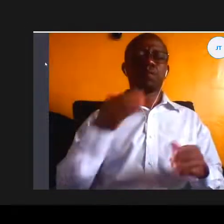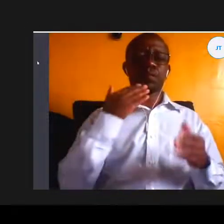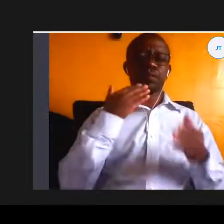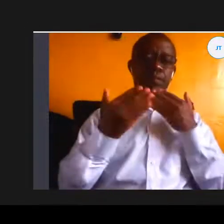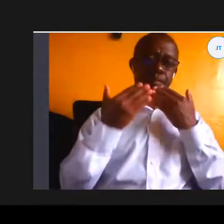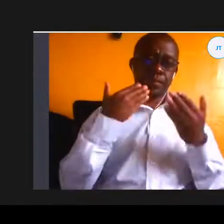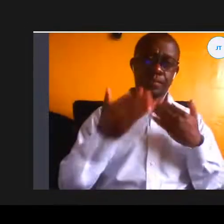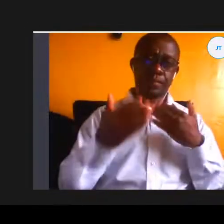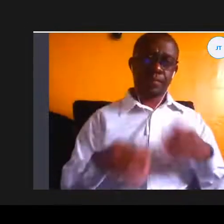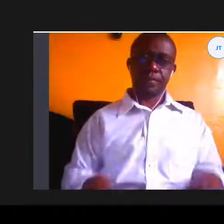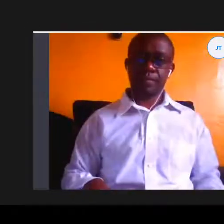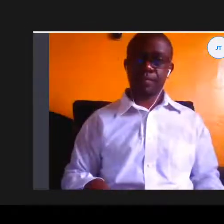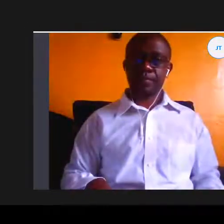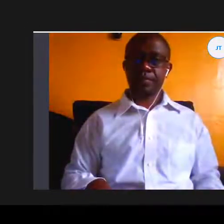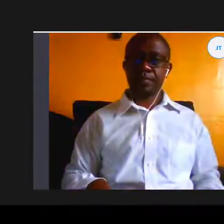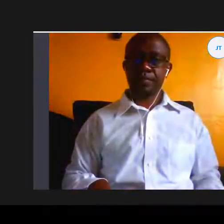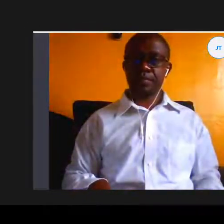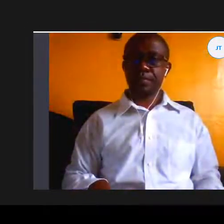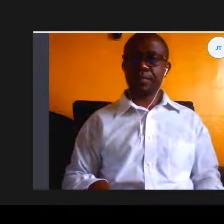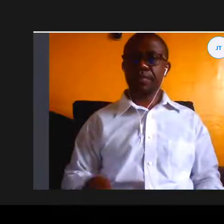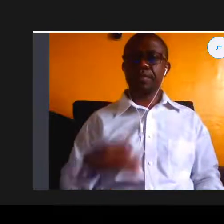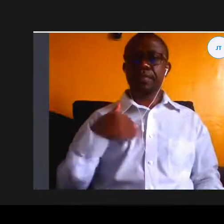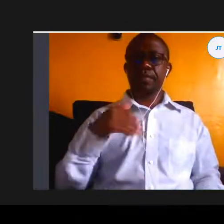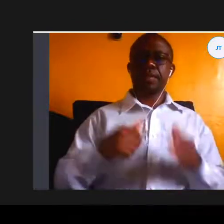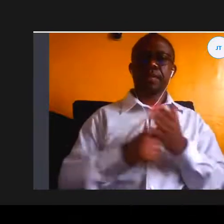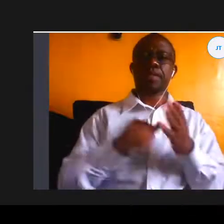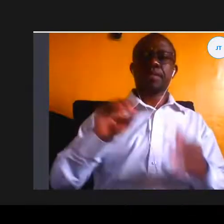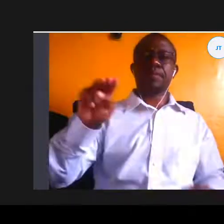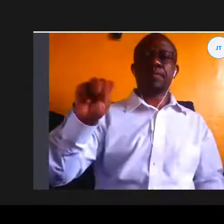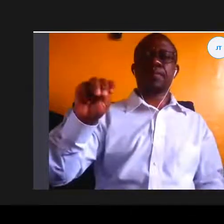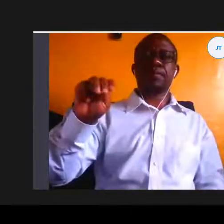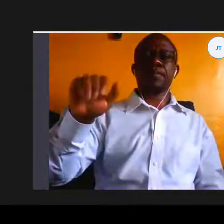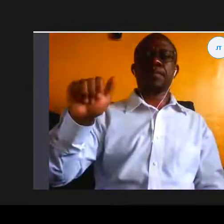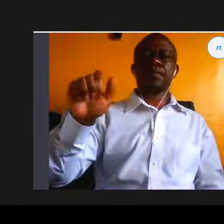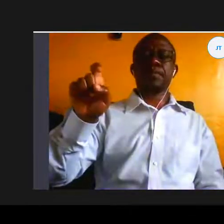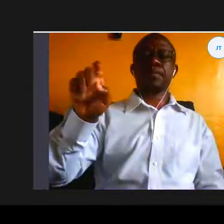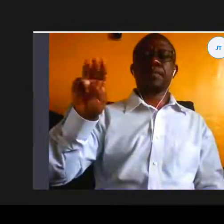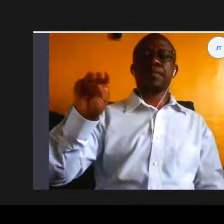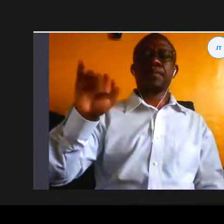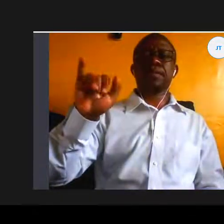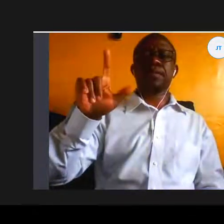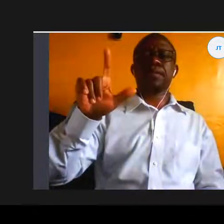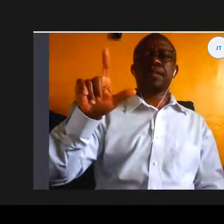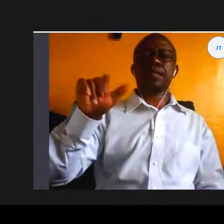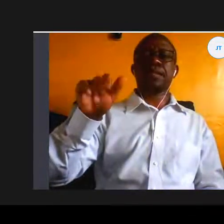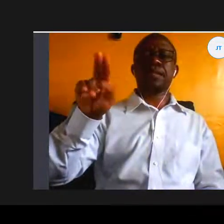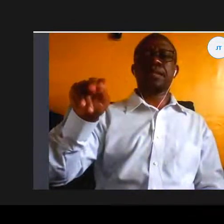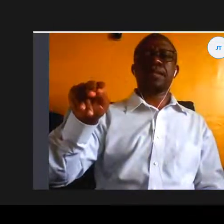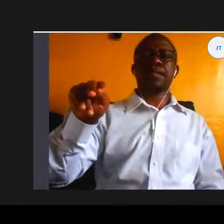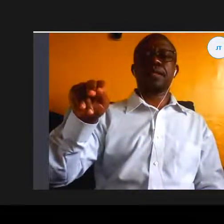much. I'm Maximilian Ruzigana, the Child Coalition Coordinator of the